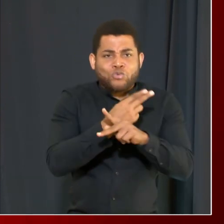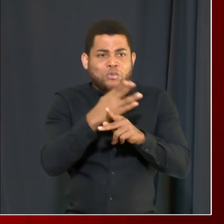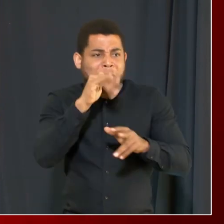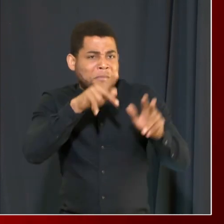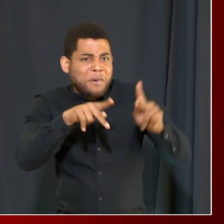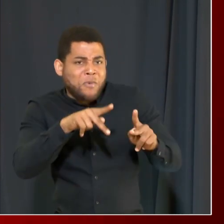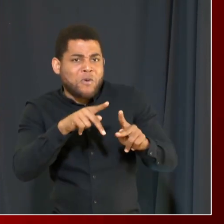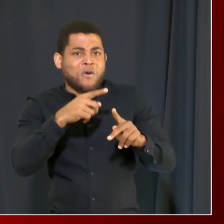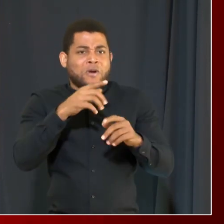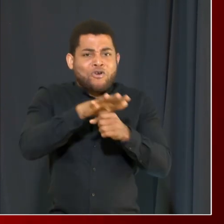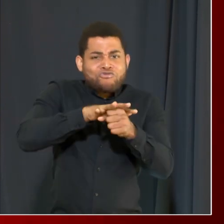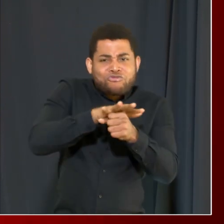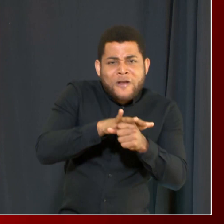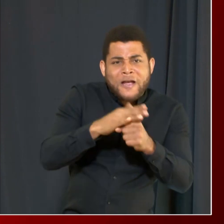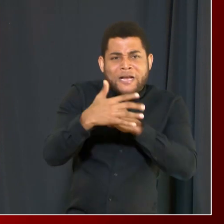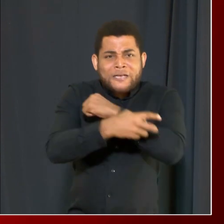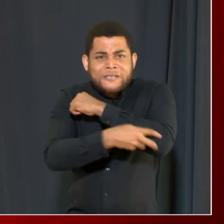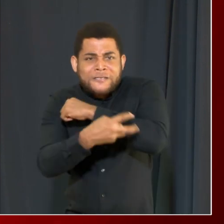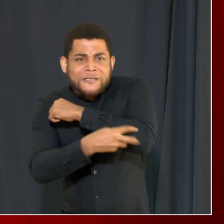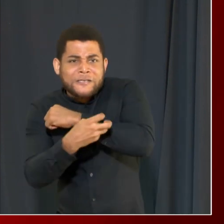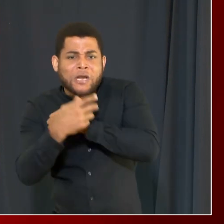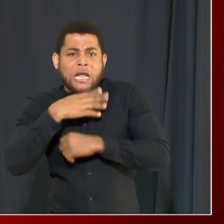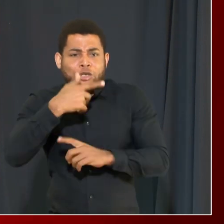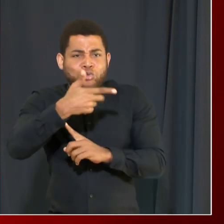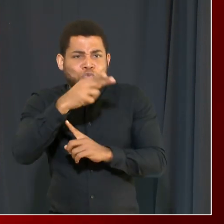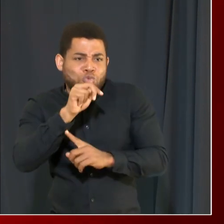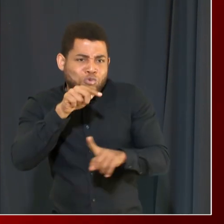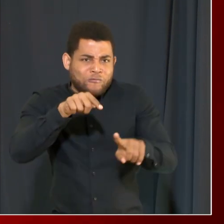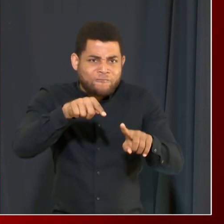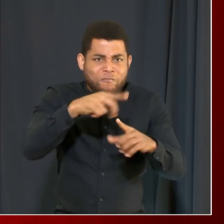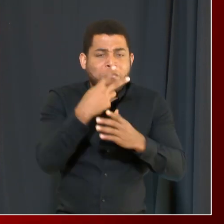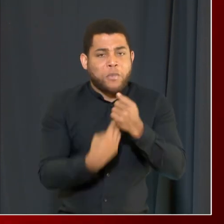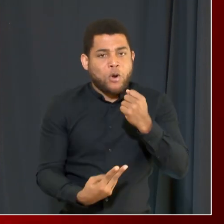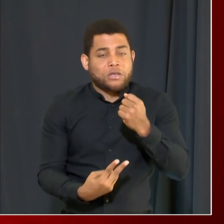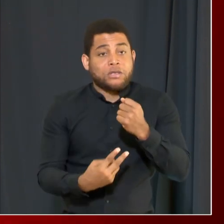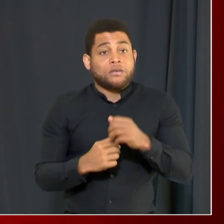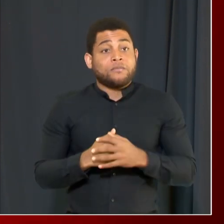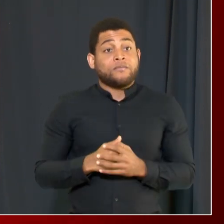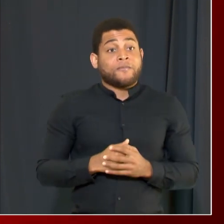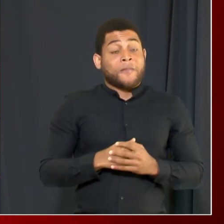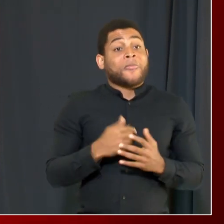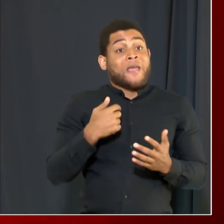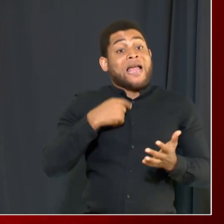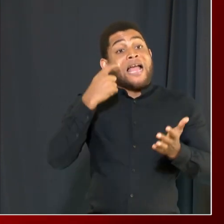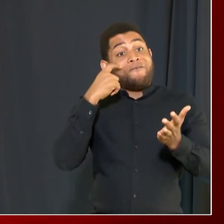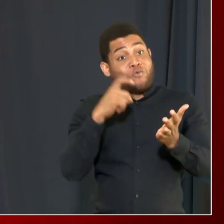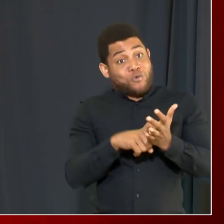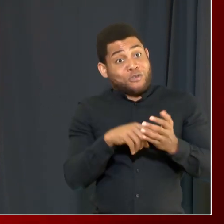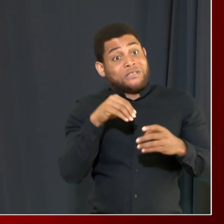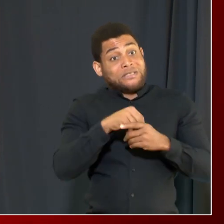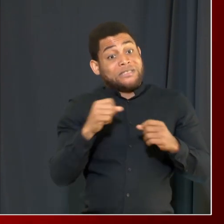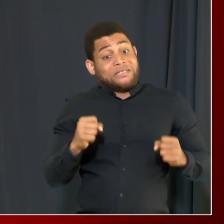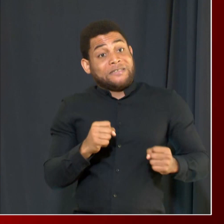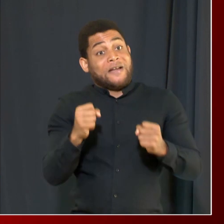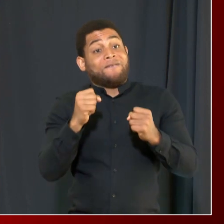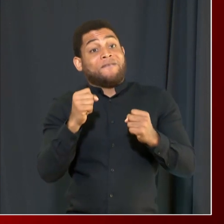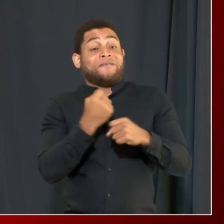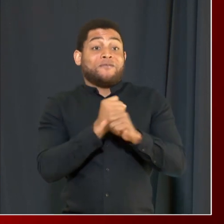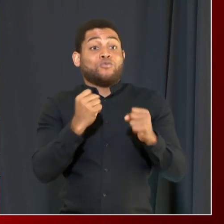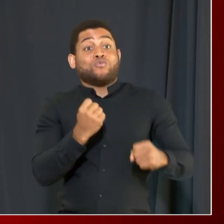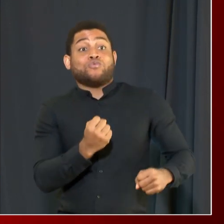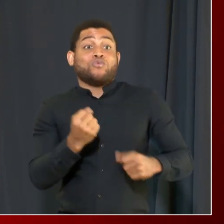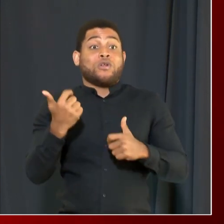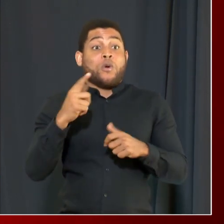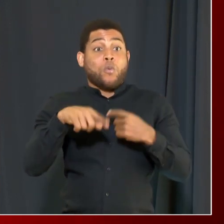space and the shooting space. I'd also note that in the Safer, Stronger Amendment Act that we have made some policy proposals to strengthen